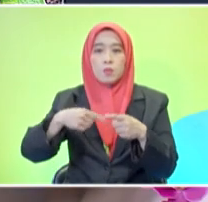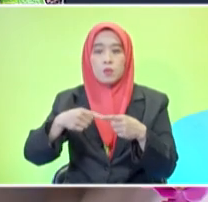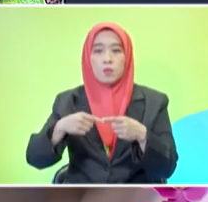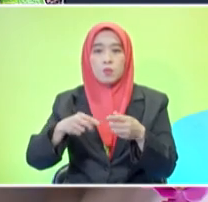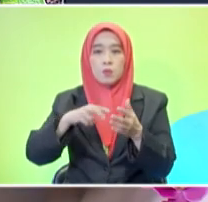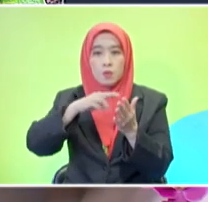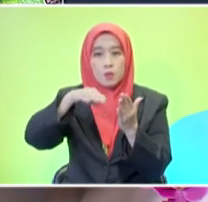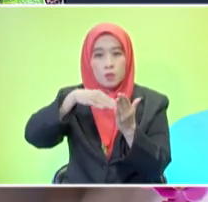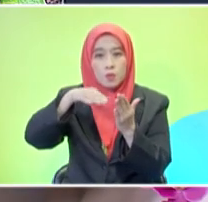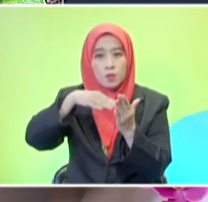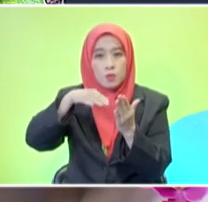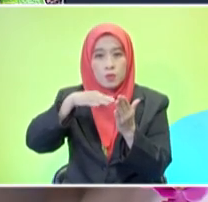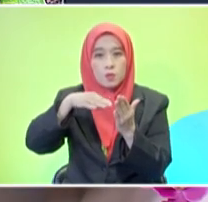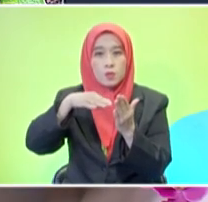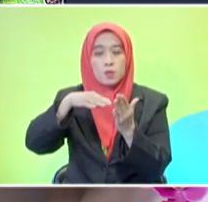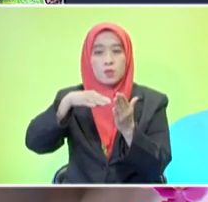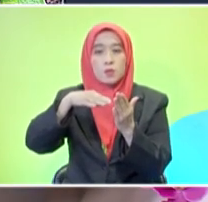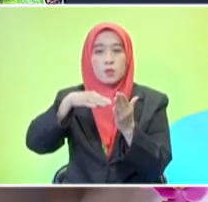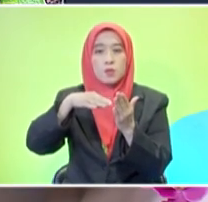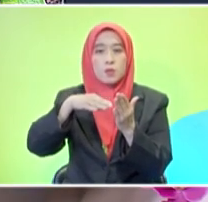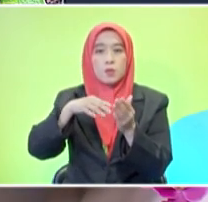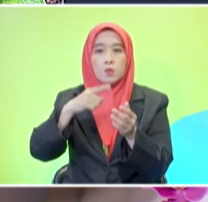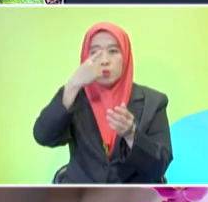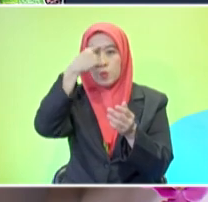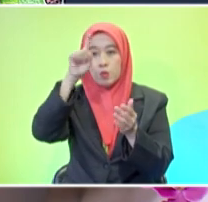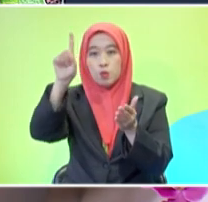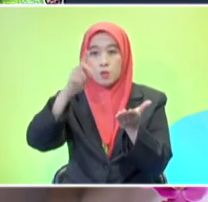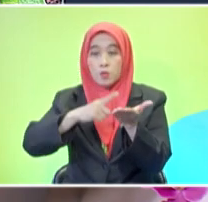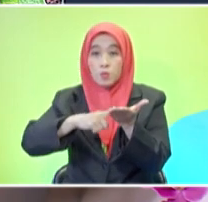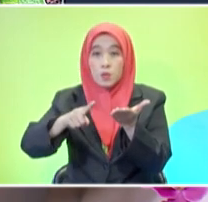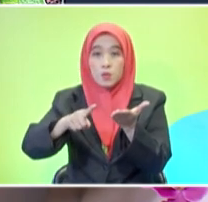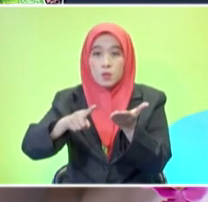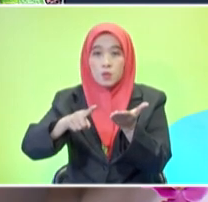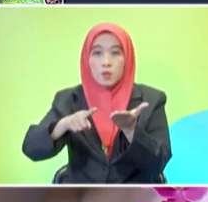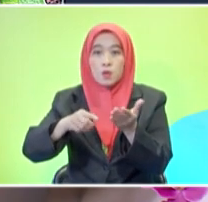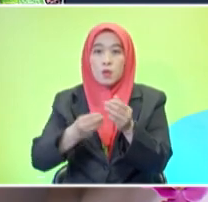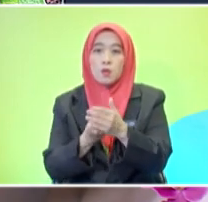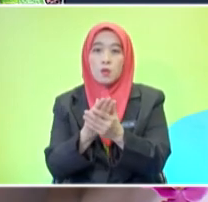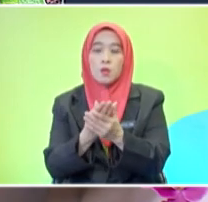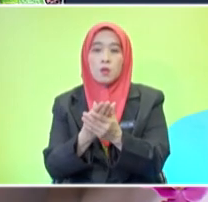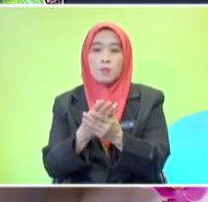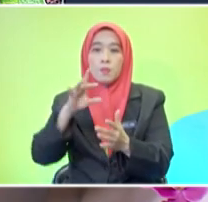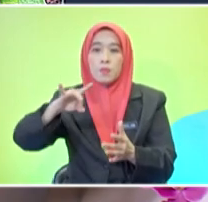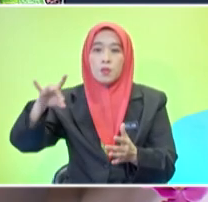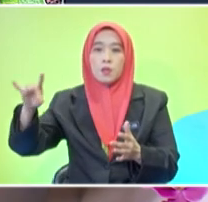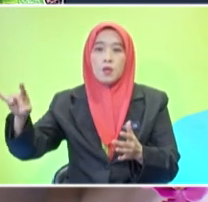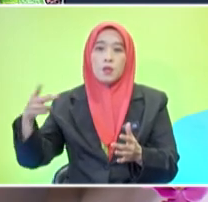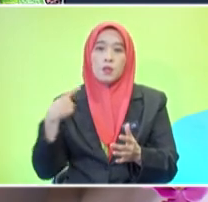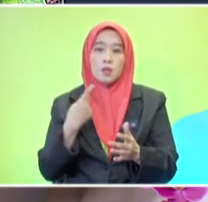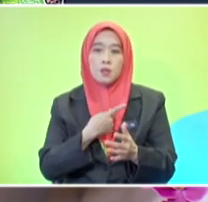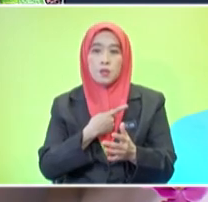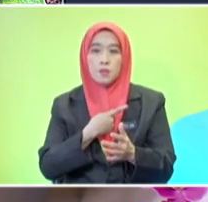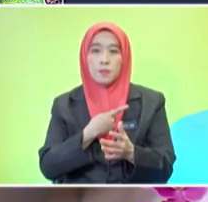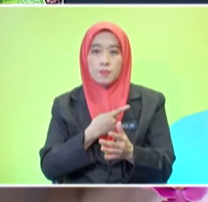it. We want to observe on the first week, or the second week, or the third week. Mm-hmm. It's our choice. So that is called the manipulated